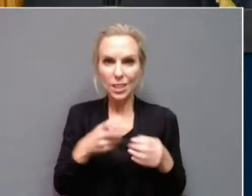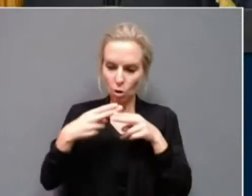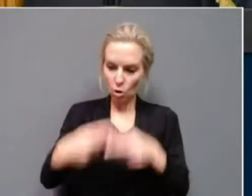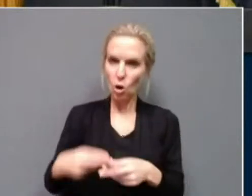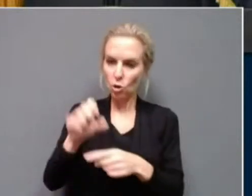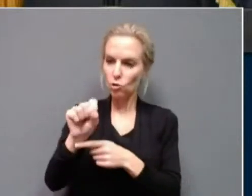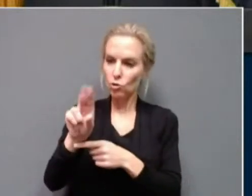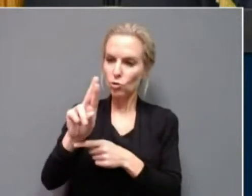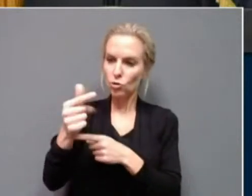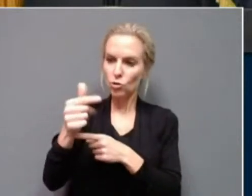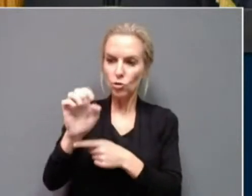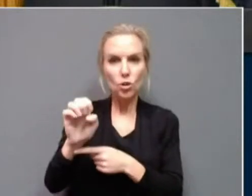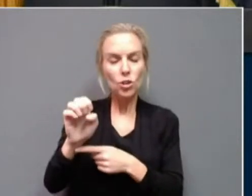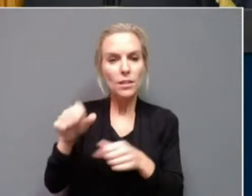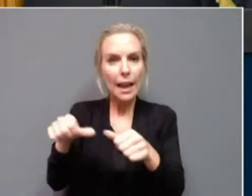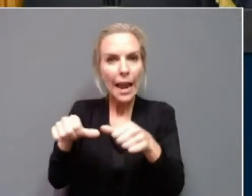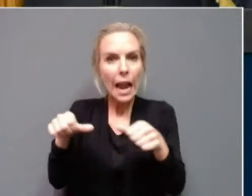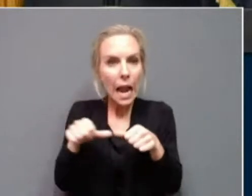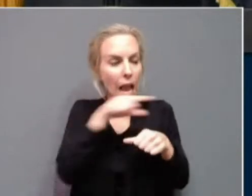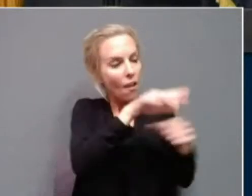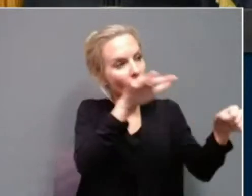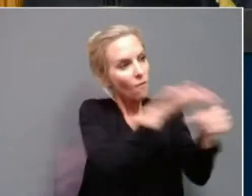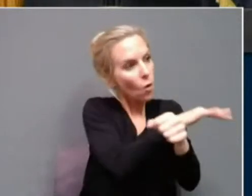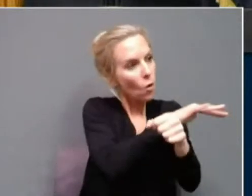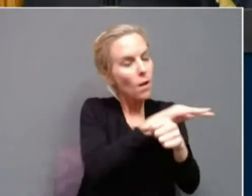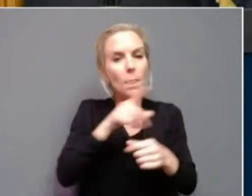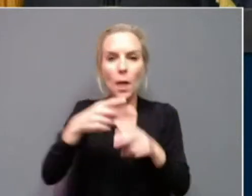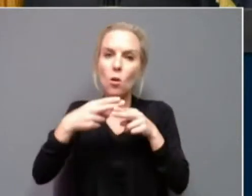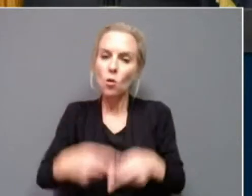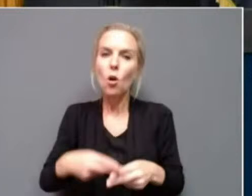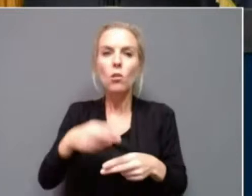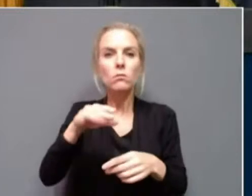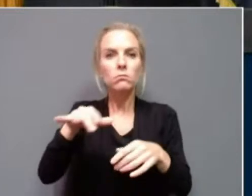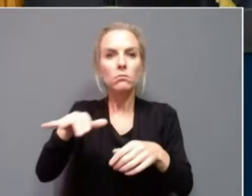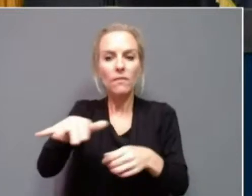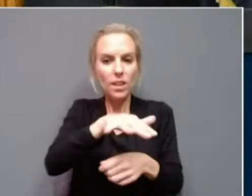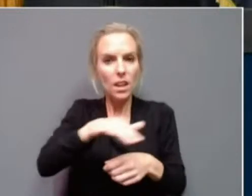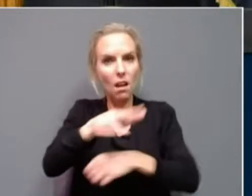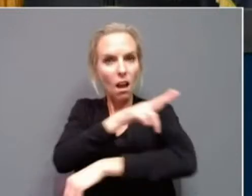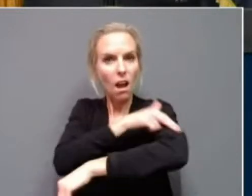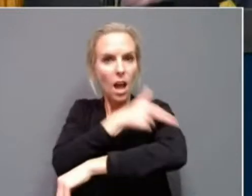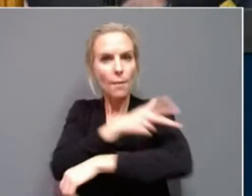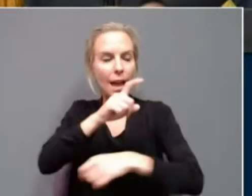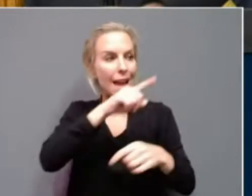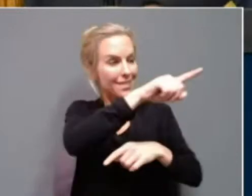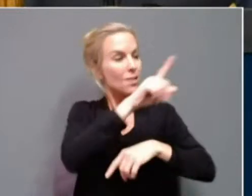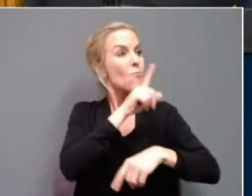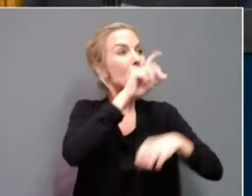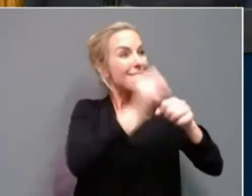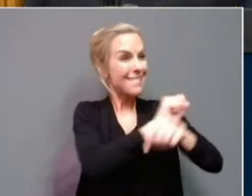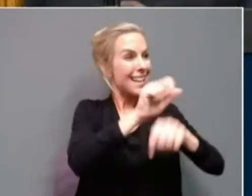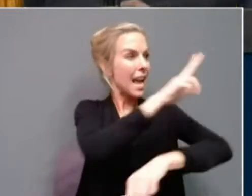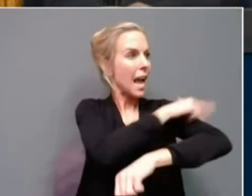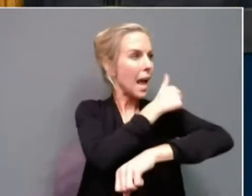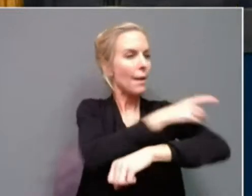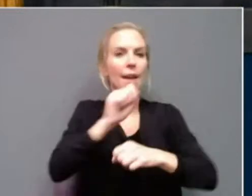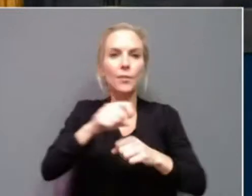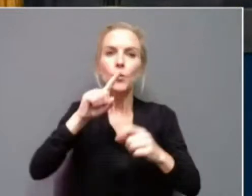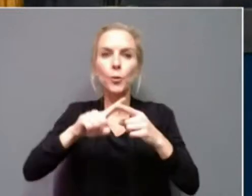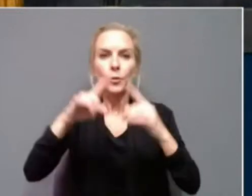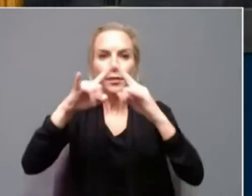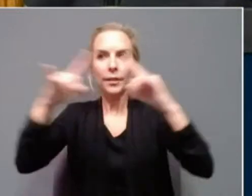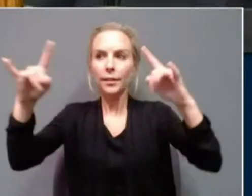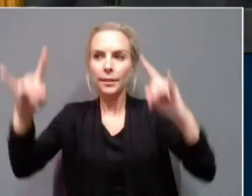we were putting up our field hospitals. They're doing their plan for their field hospital right now.